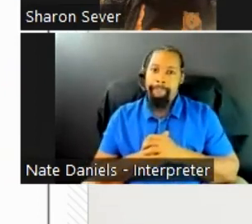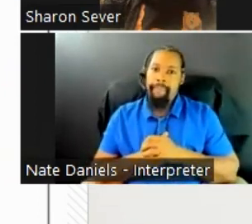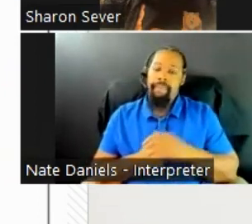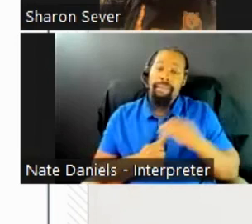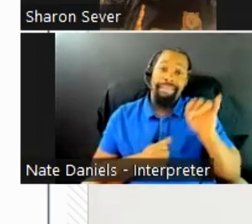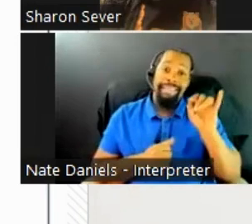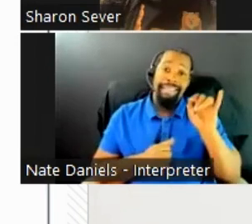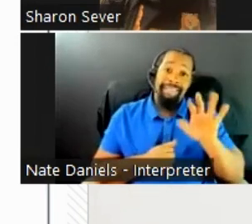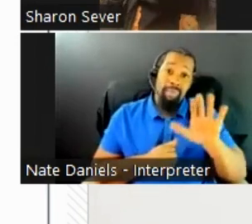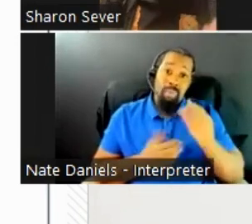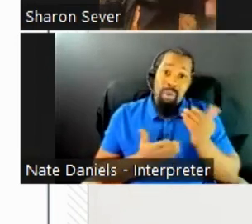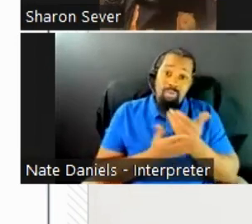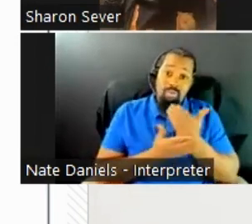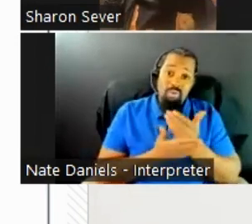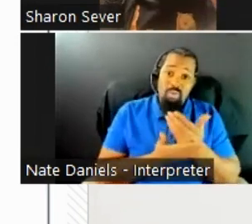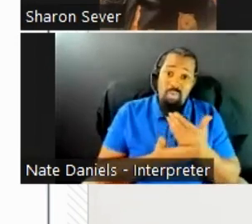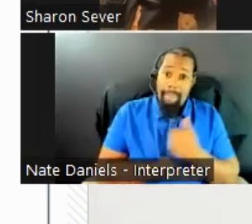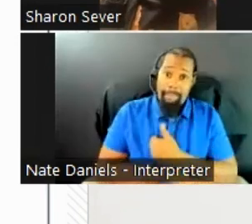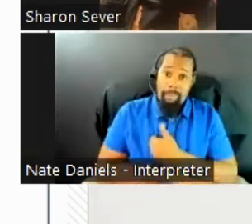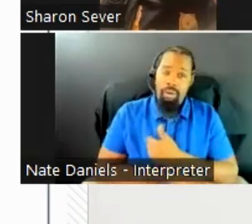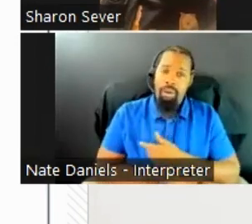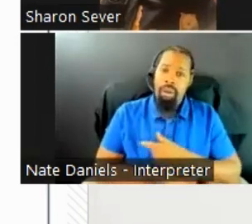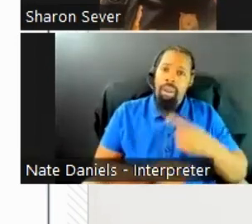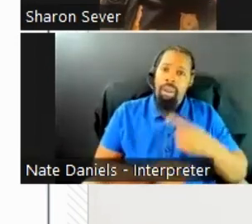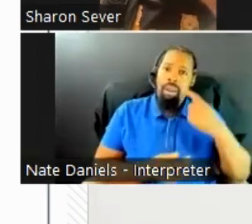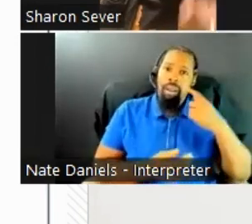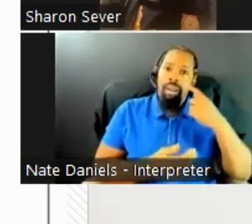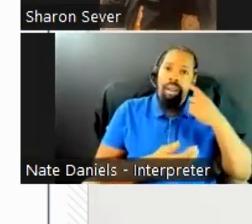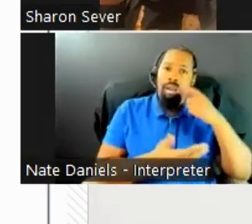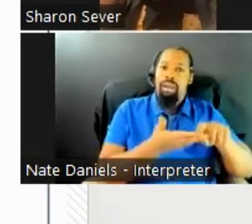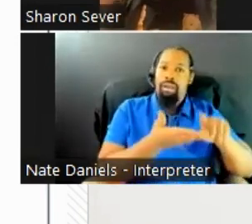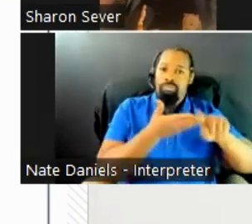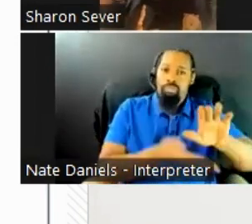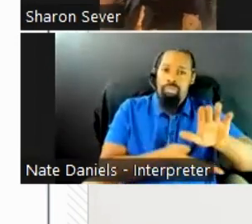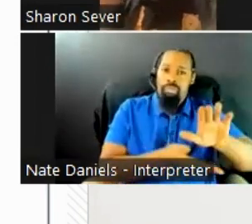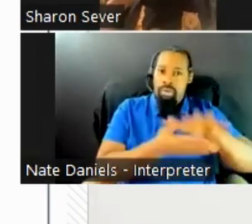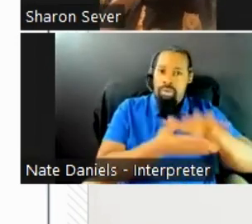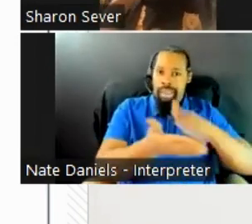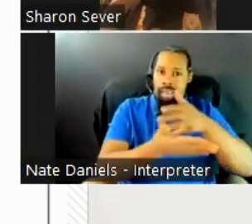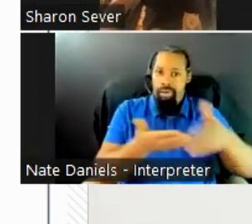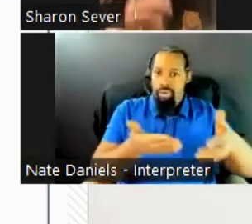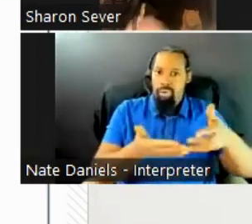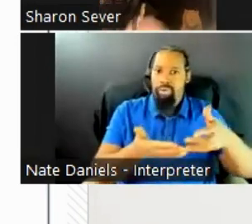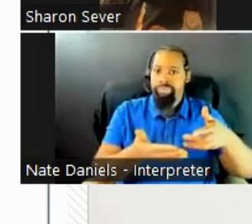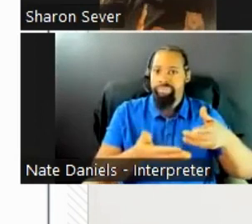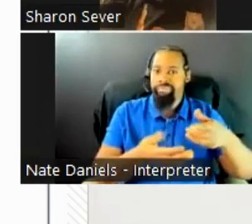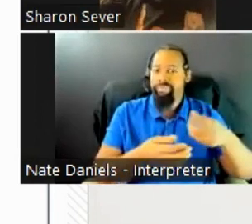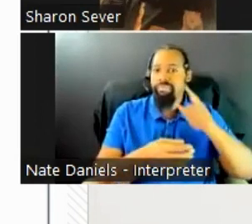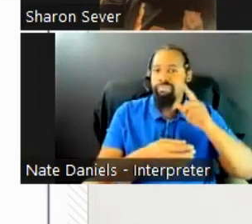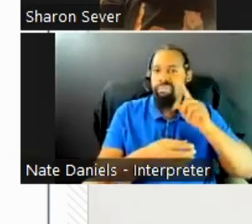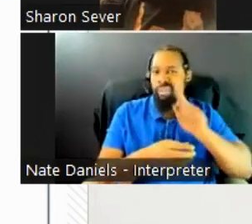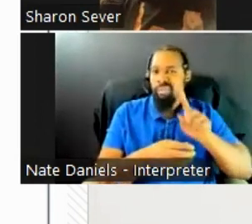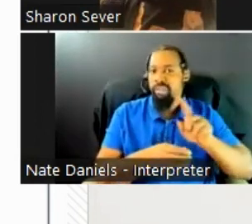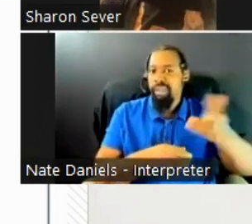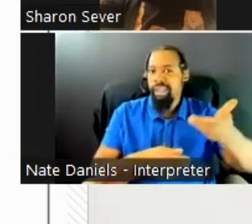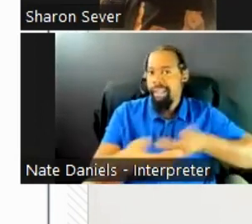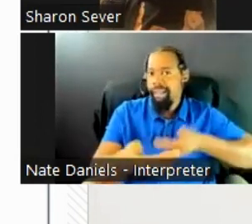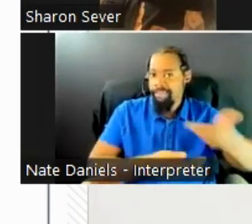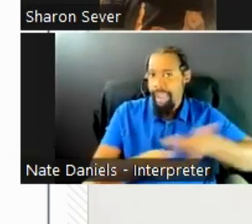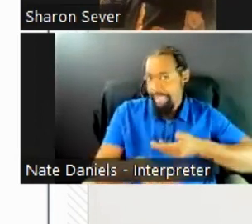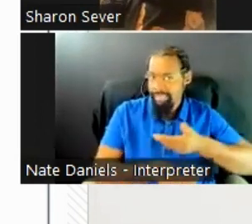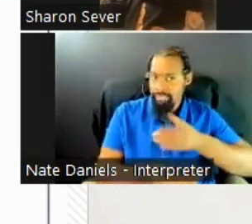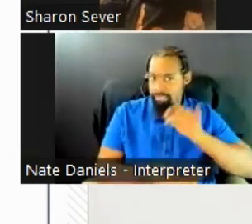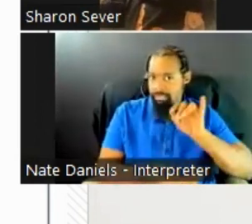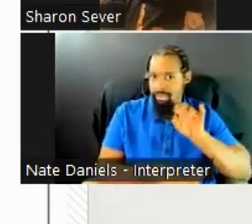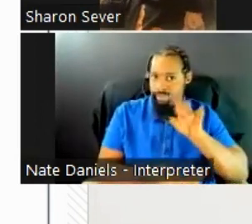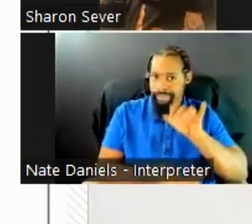your calendar for Friday. If the time is not good, suggest a new one. It's a very short phone call. And we can help you get up to speed